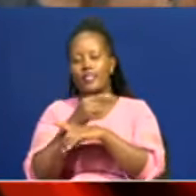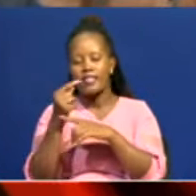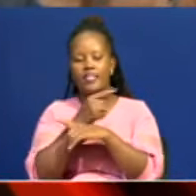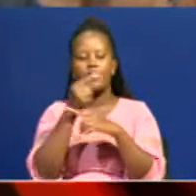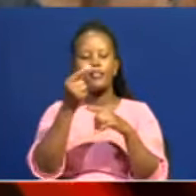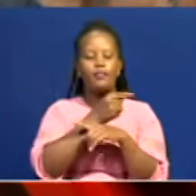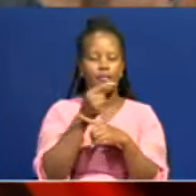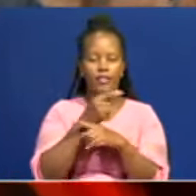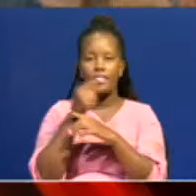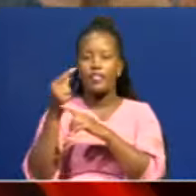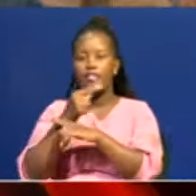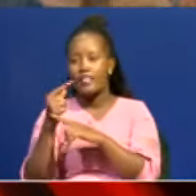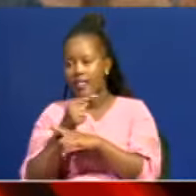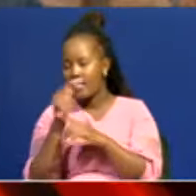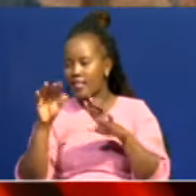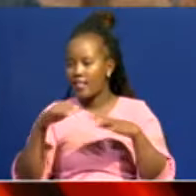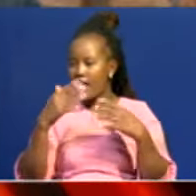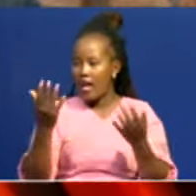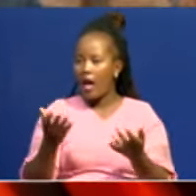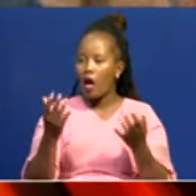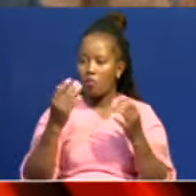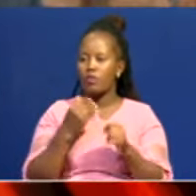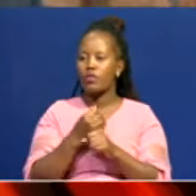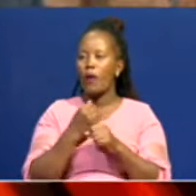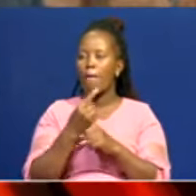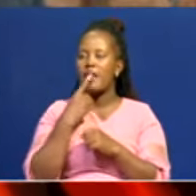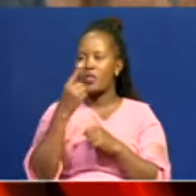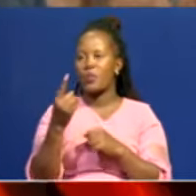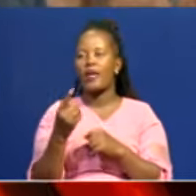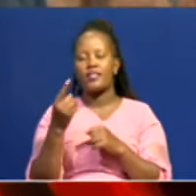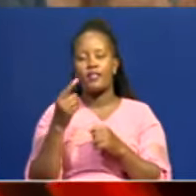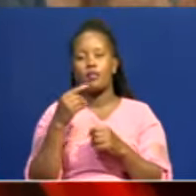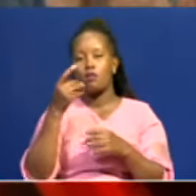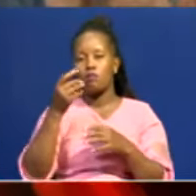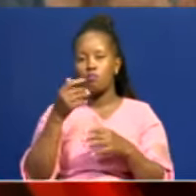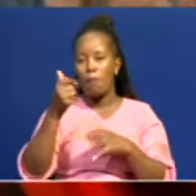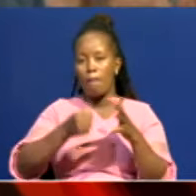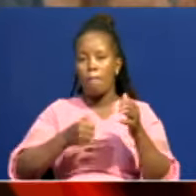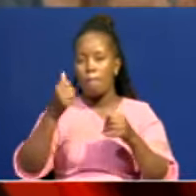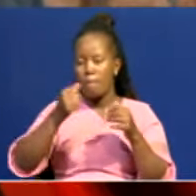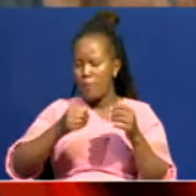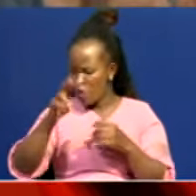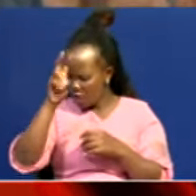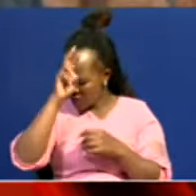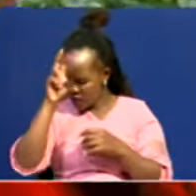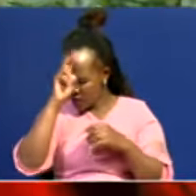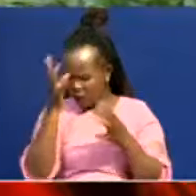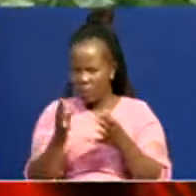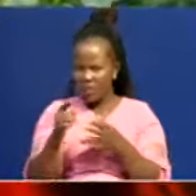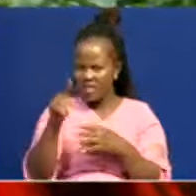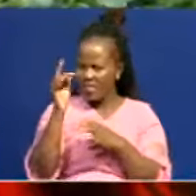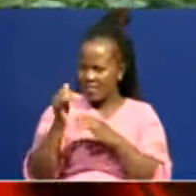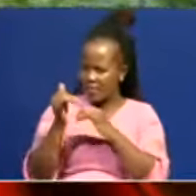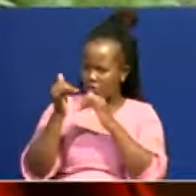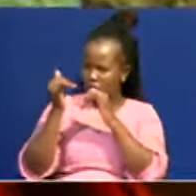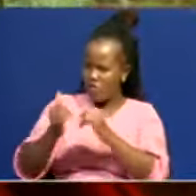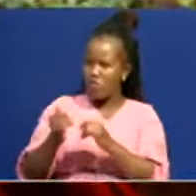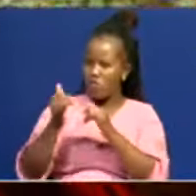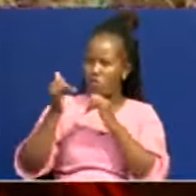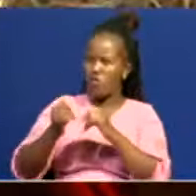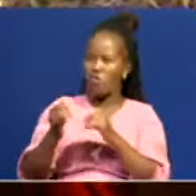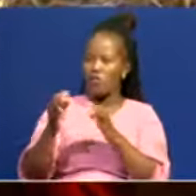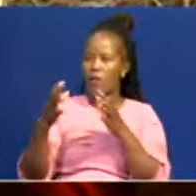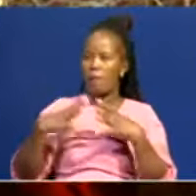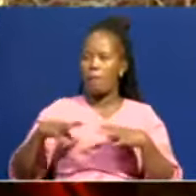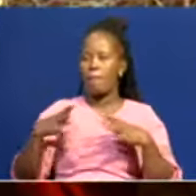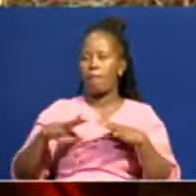vile watalisha, vile wataweka, kwa sababu maana hii dairy goat ni kitu mpya kwao. Hello?